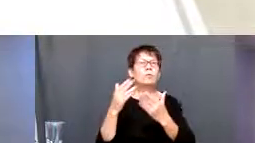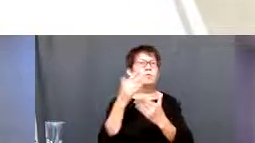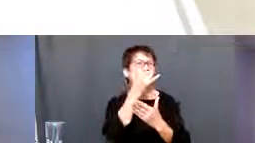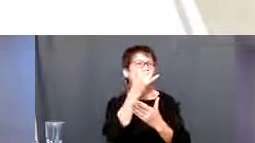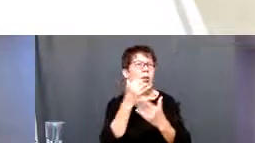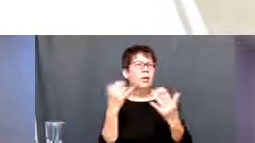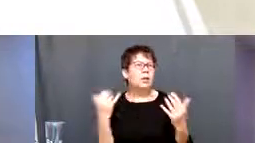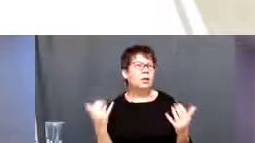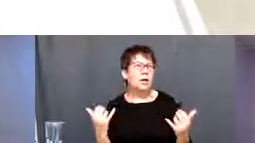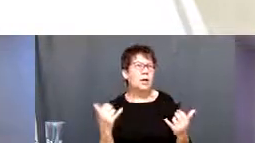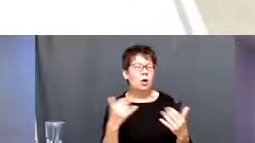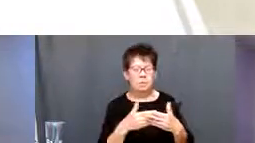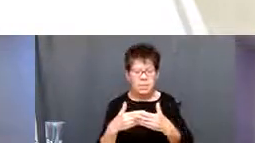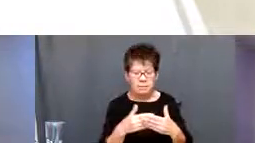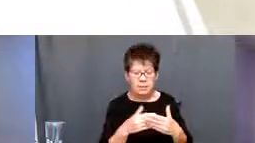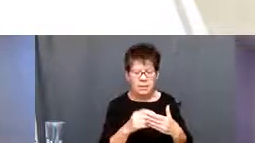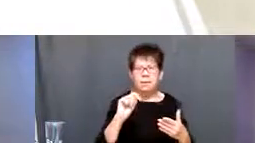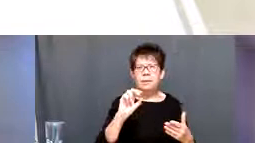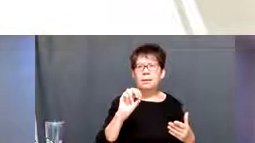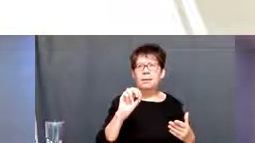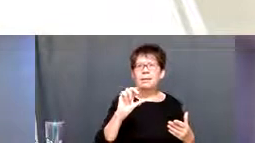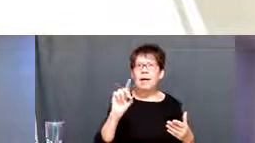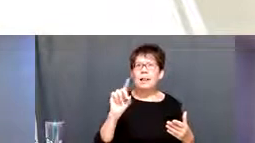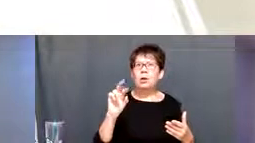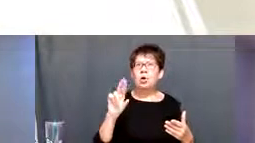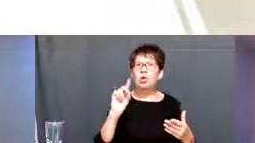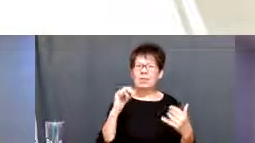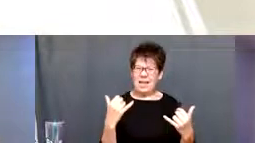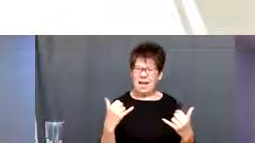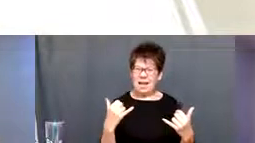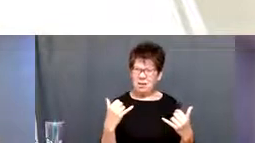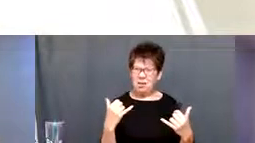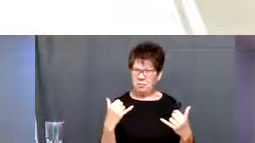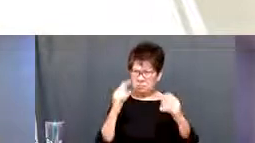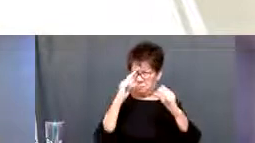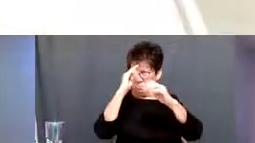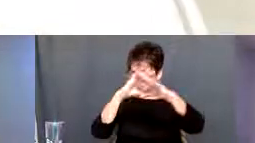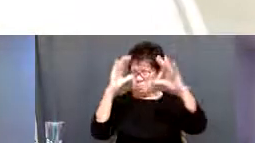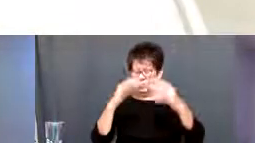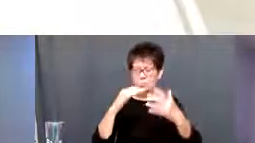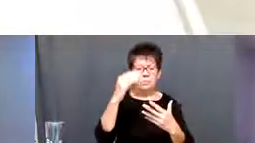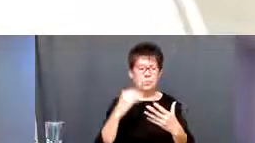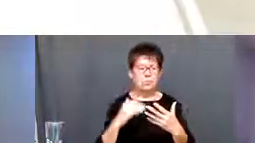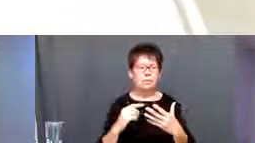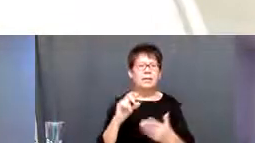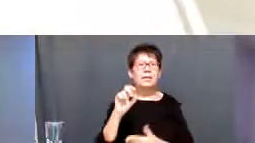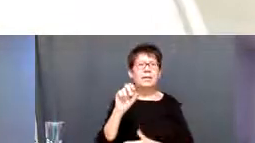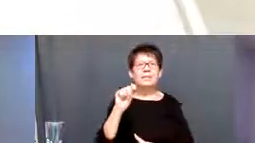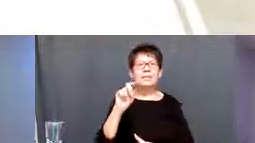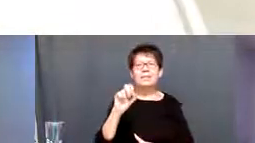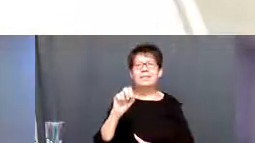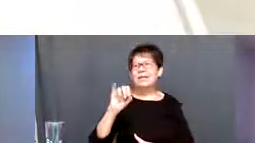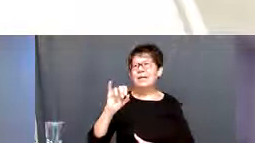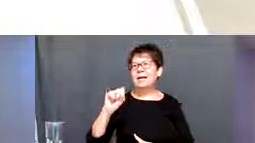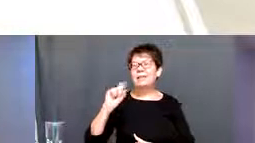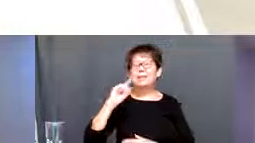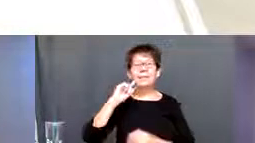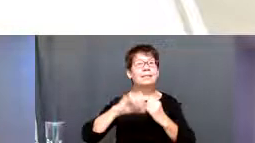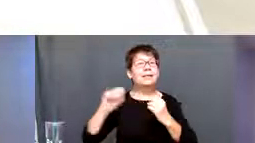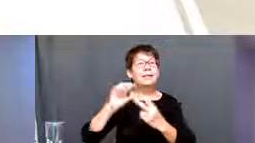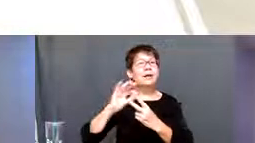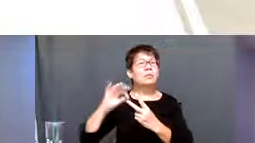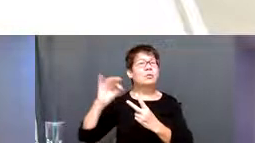for babies and toddlers in TEIS right now? Then we're going to discuss what is the TEIS extended option and what does it mean?